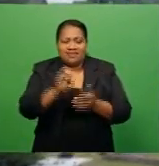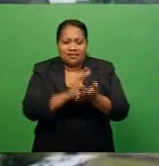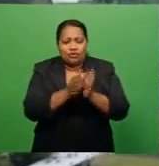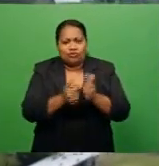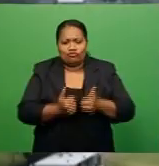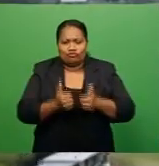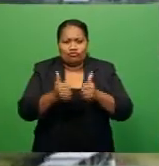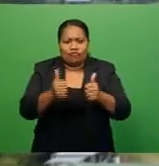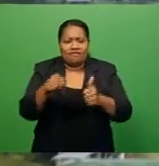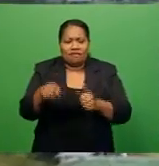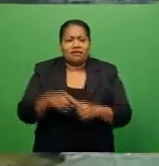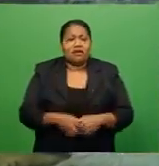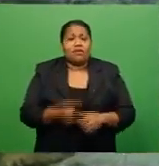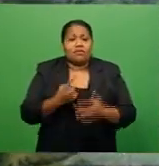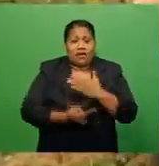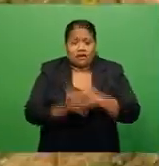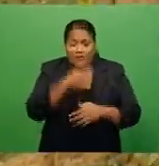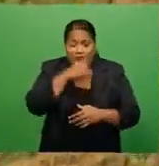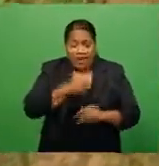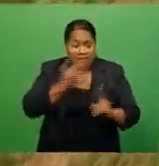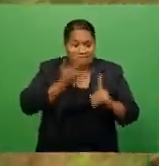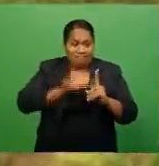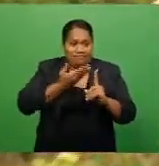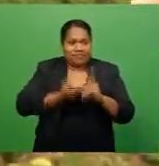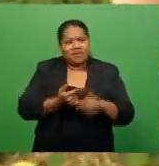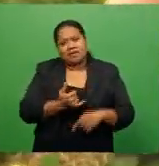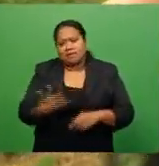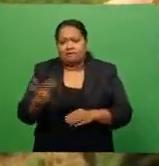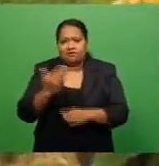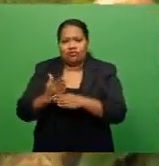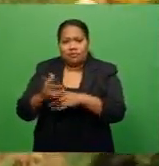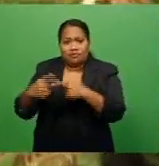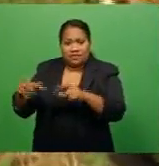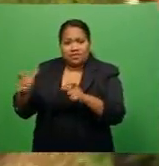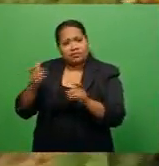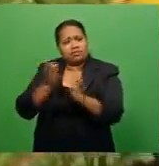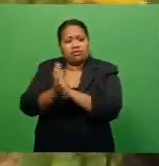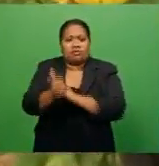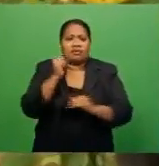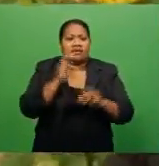left his job in the city to become a full-time farmer.